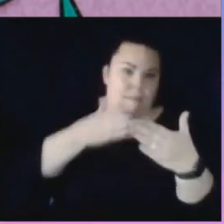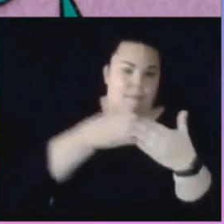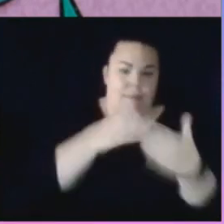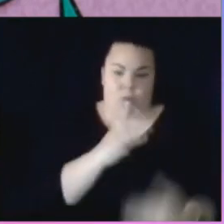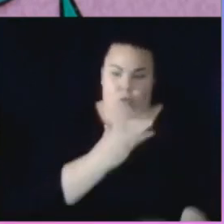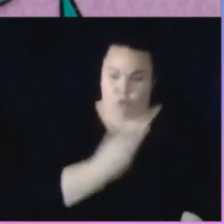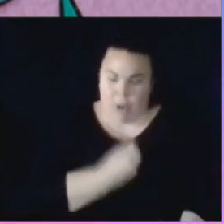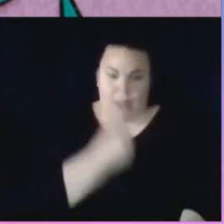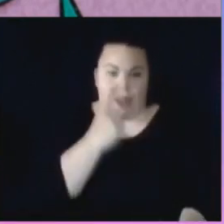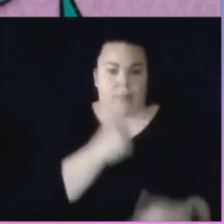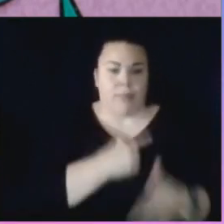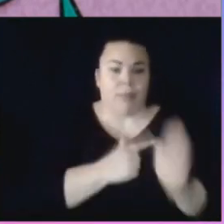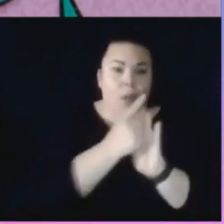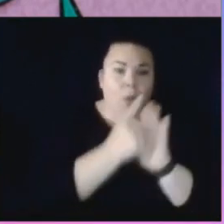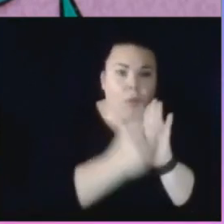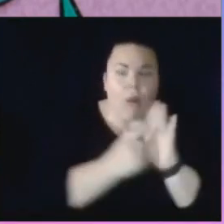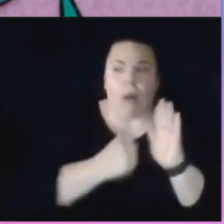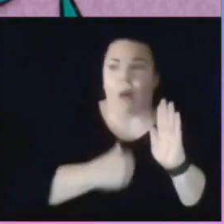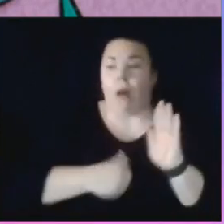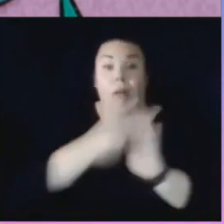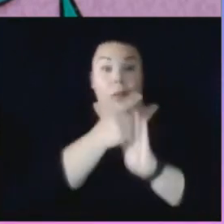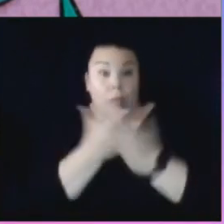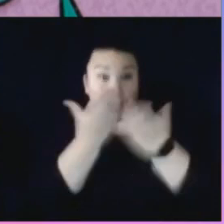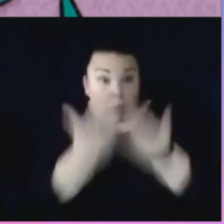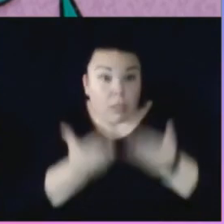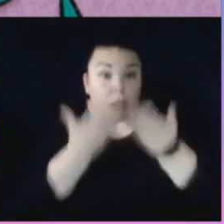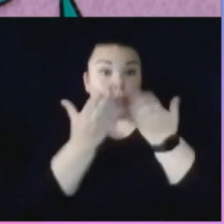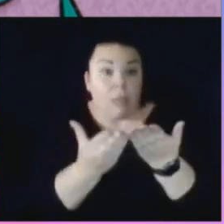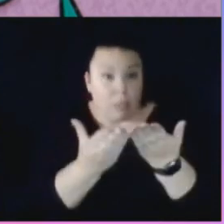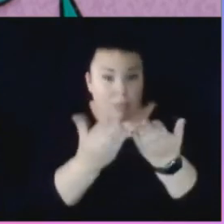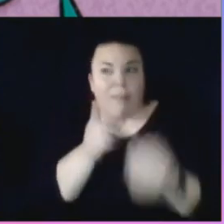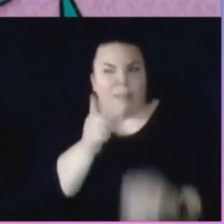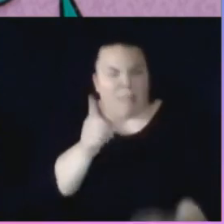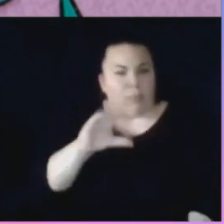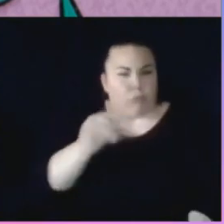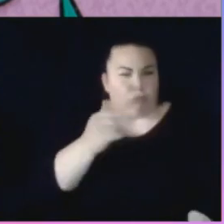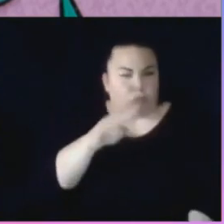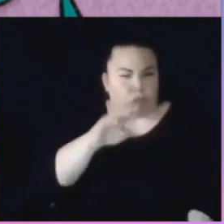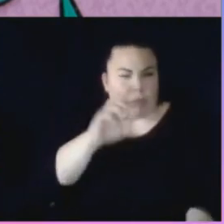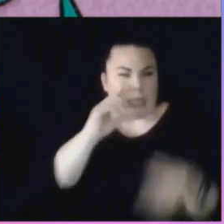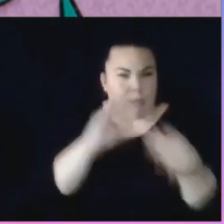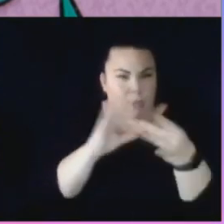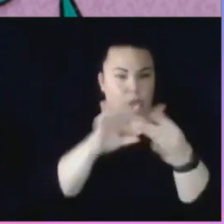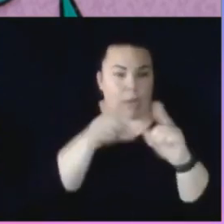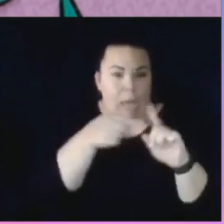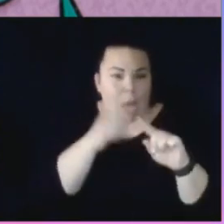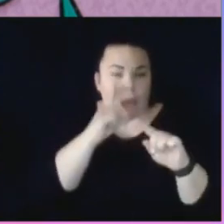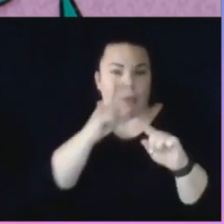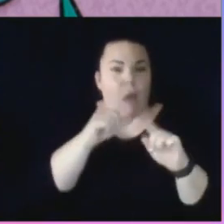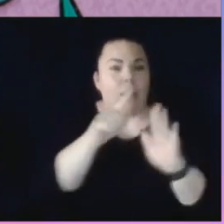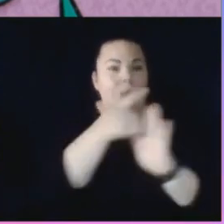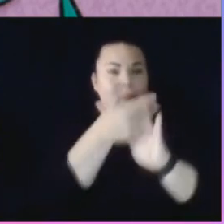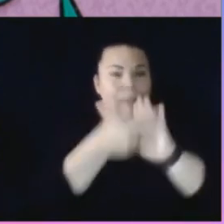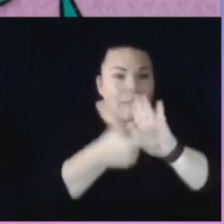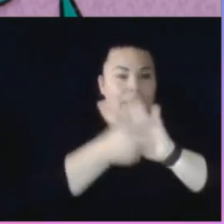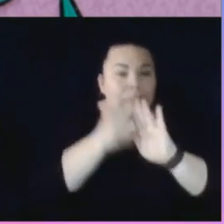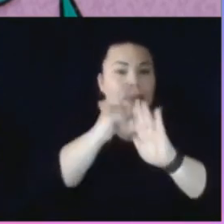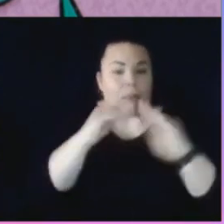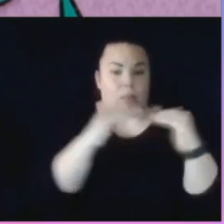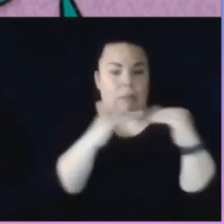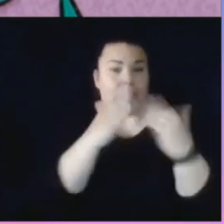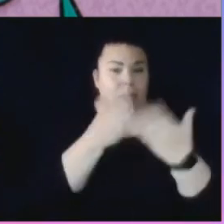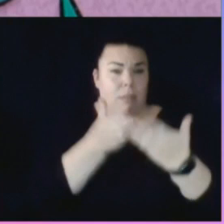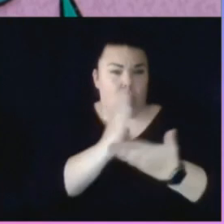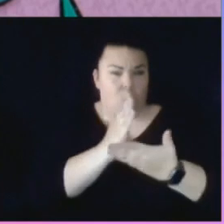is targeting trans and gender non-conforming young people. And Chase spoke to that in light of thinking about what the legal civil rights status of trans rights are in